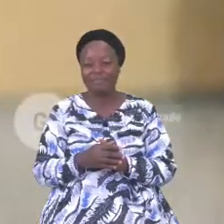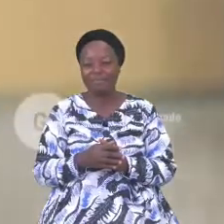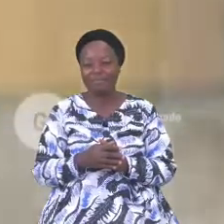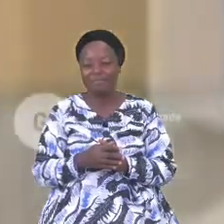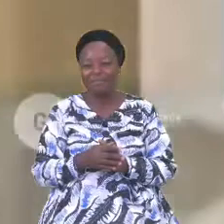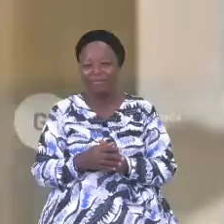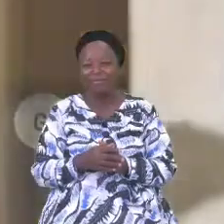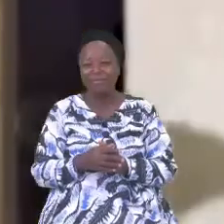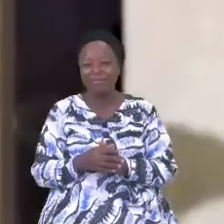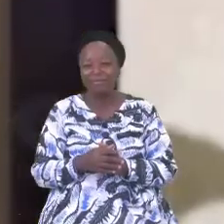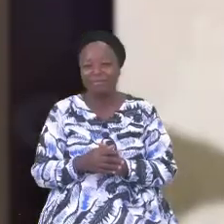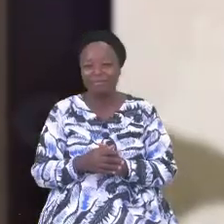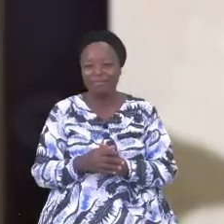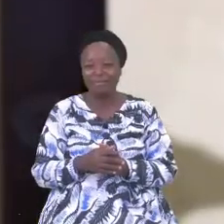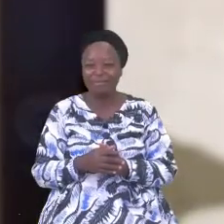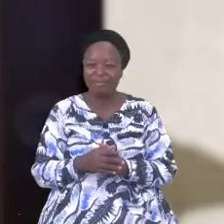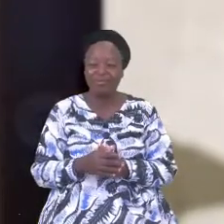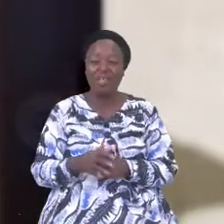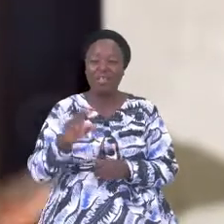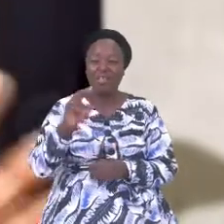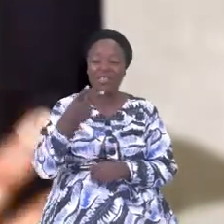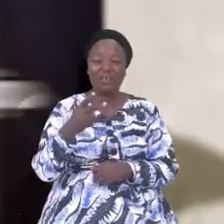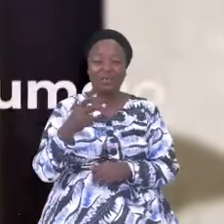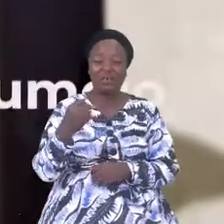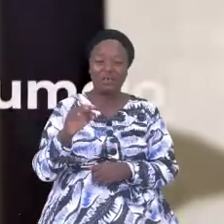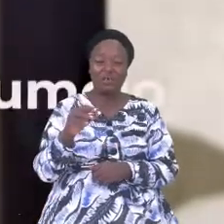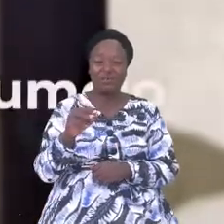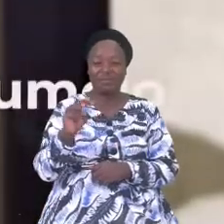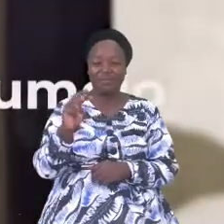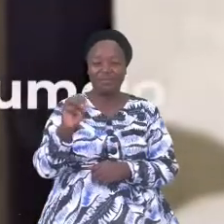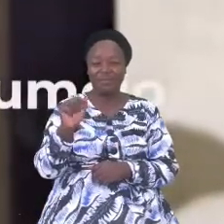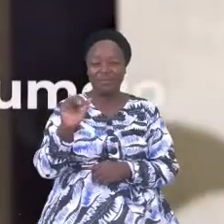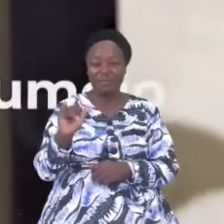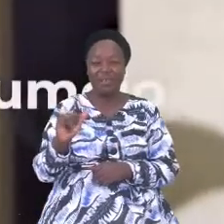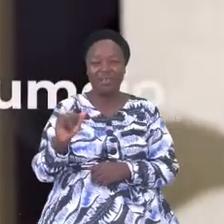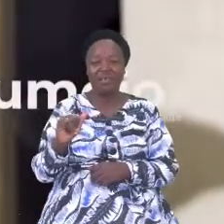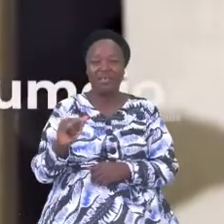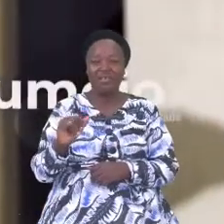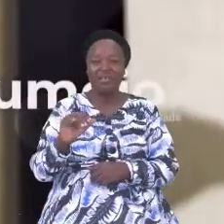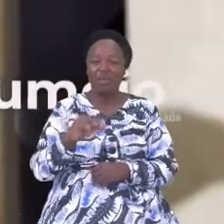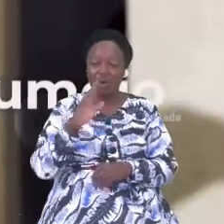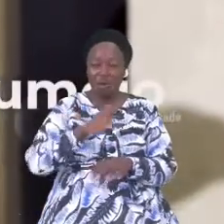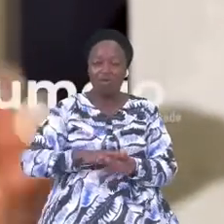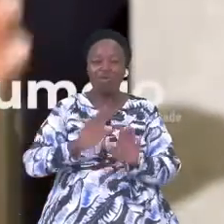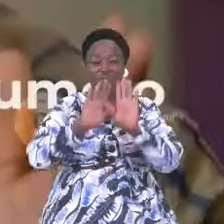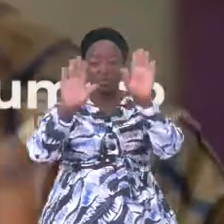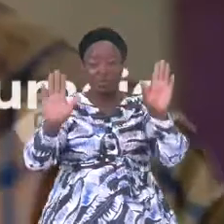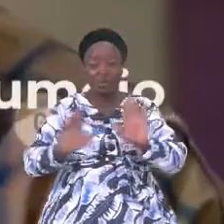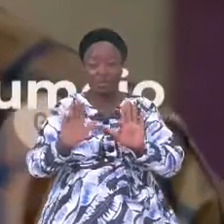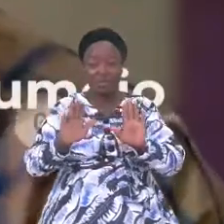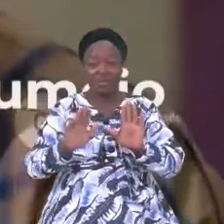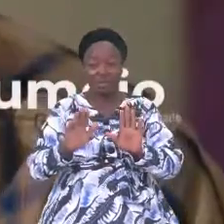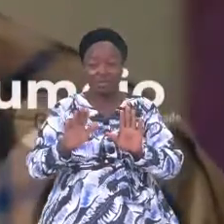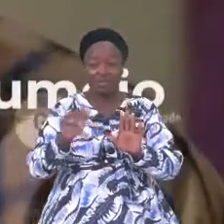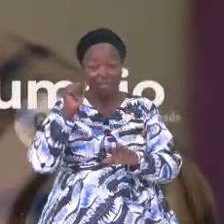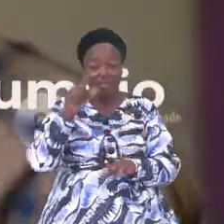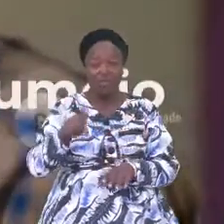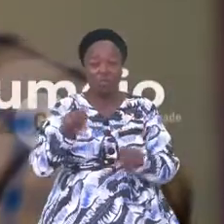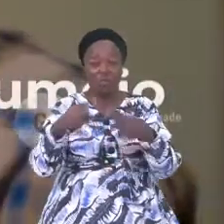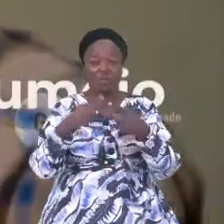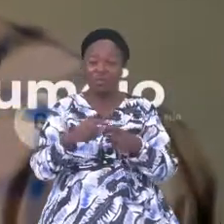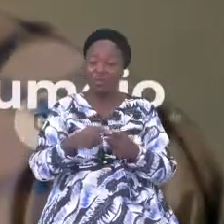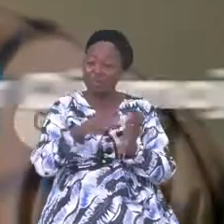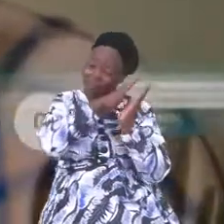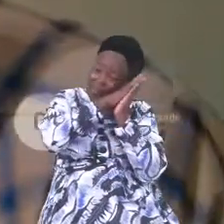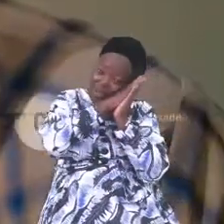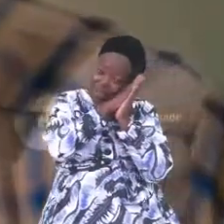On 22nd of May, on a Sunday, she went to bed like every other person, and the next morning at about 1